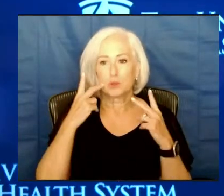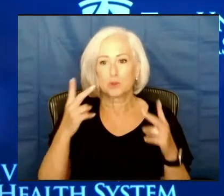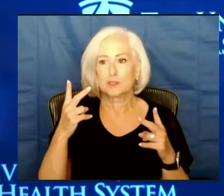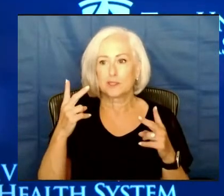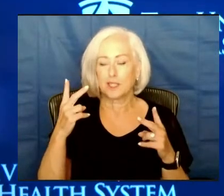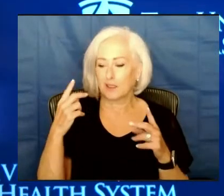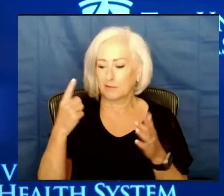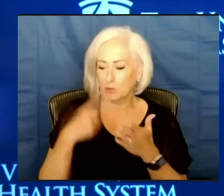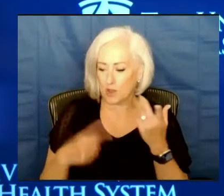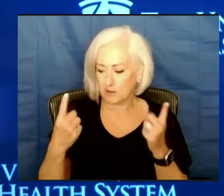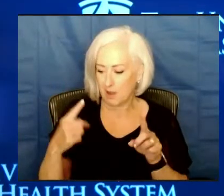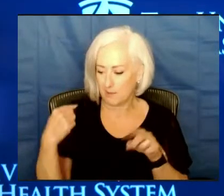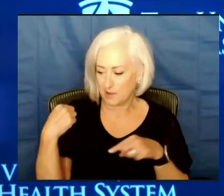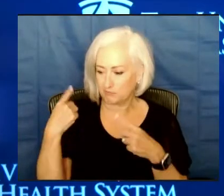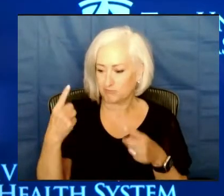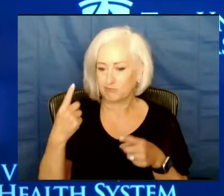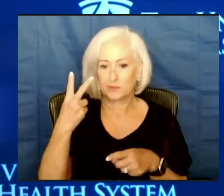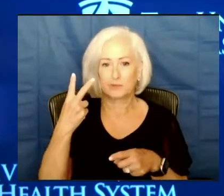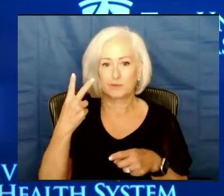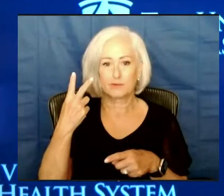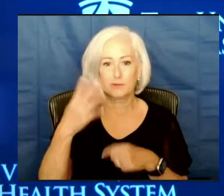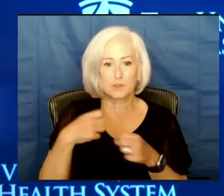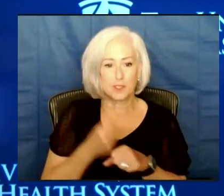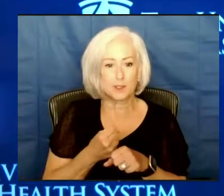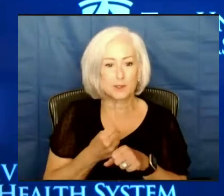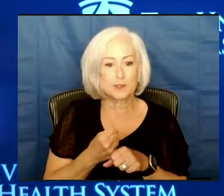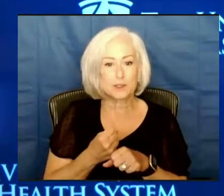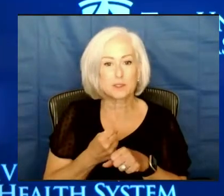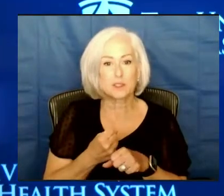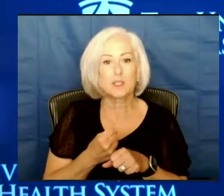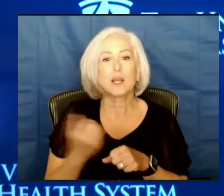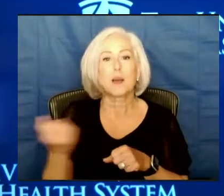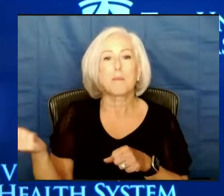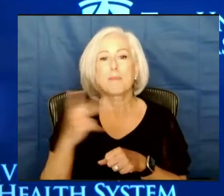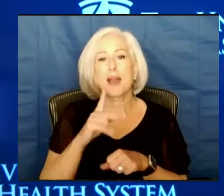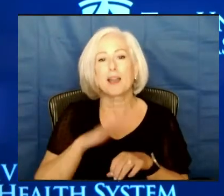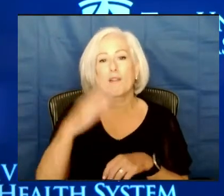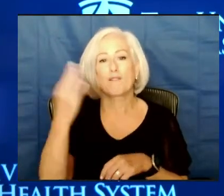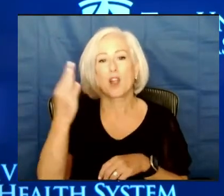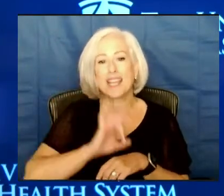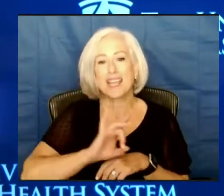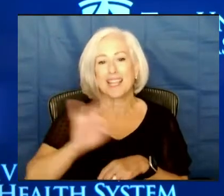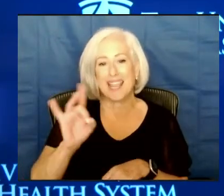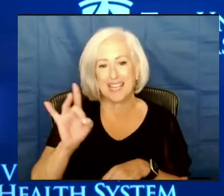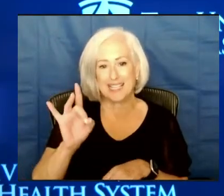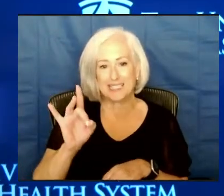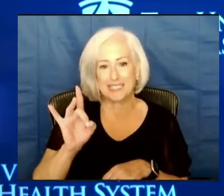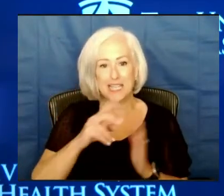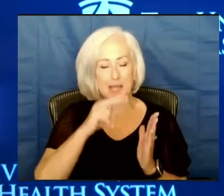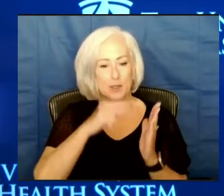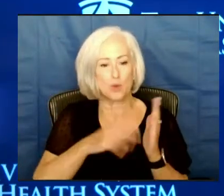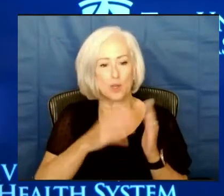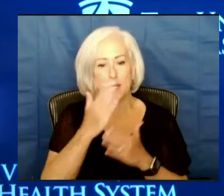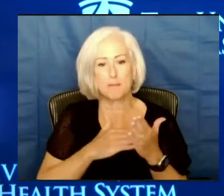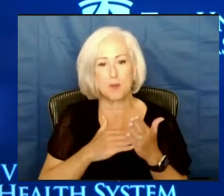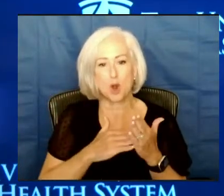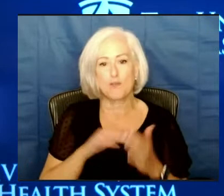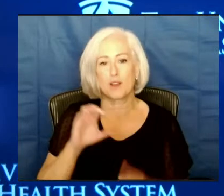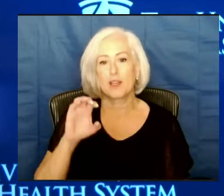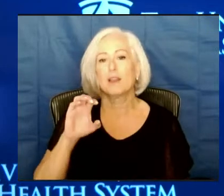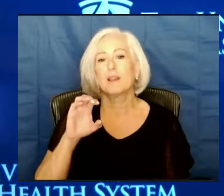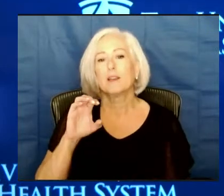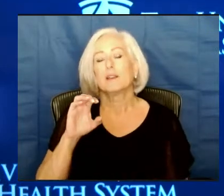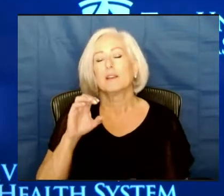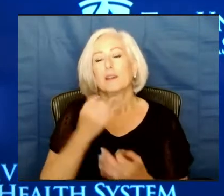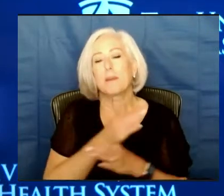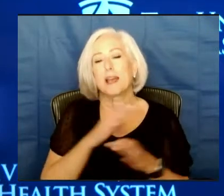live Friday at 8 o'clock a.m. I want to read something to everybody in our audience today. It's part of the Emancipation Proclamation, upon which Juneteenth